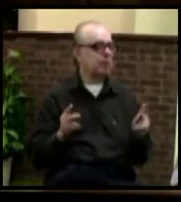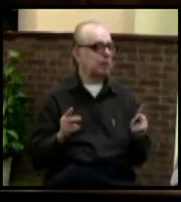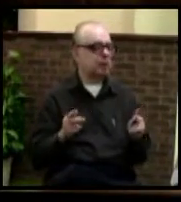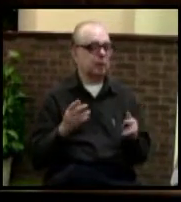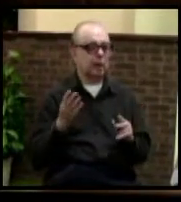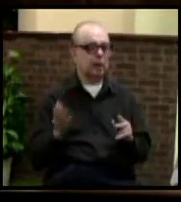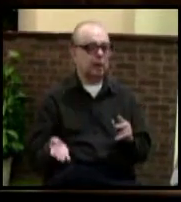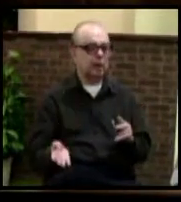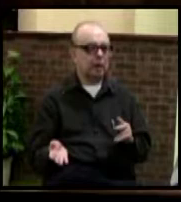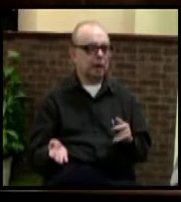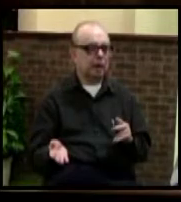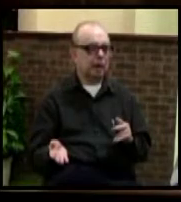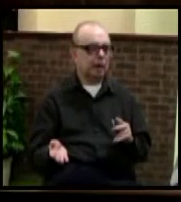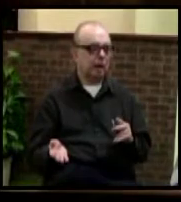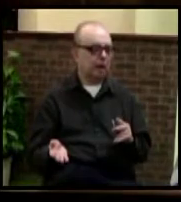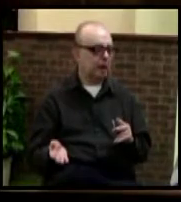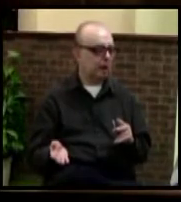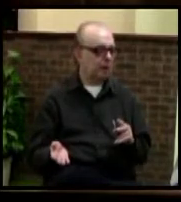So